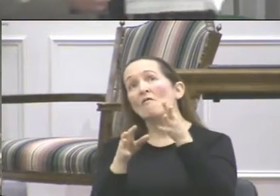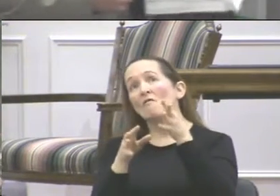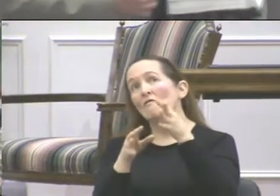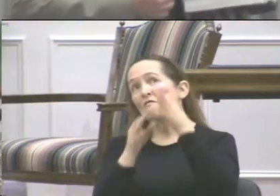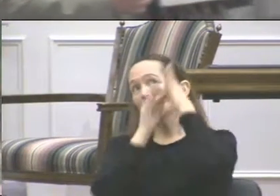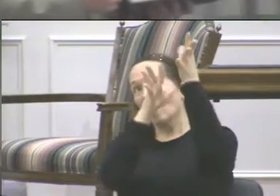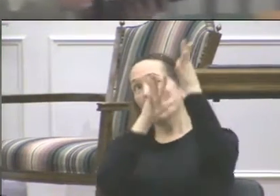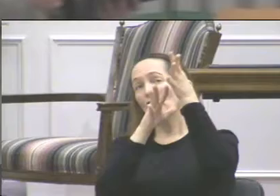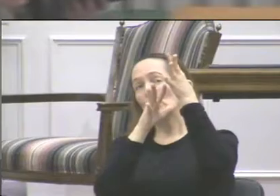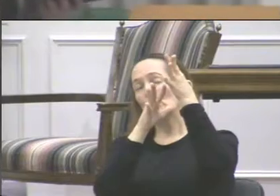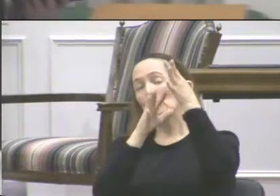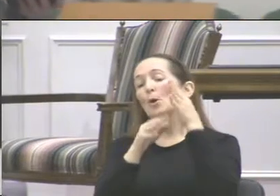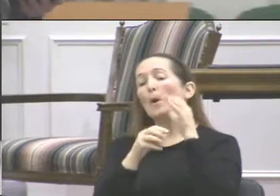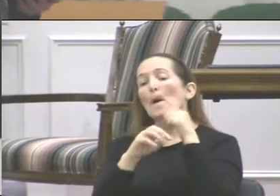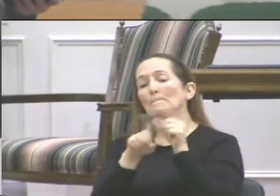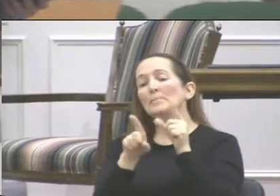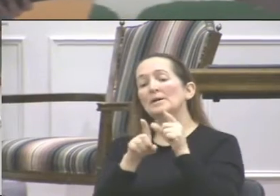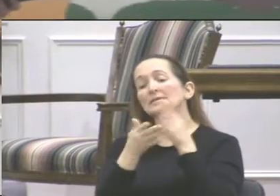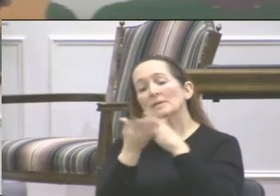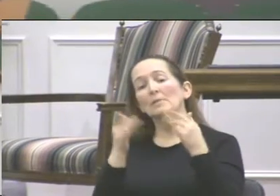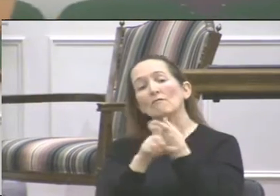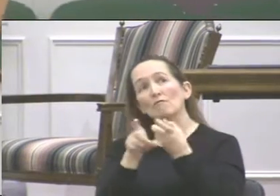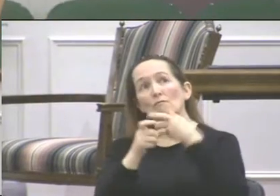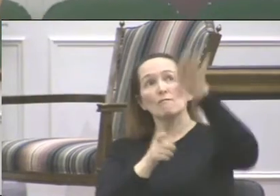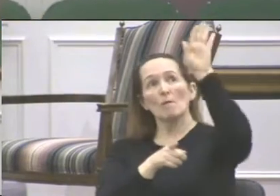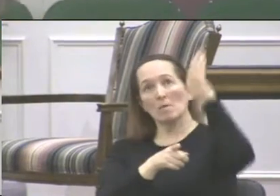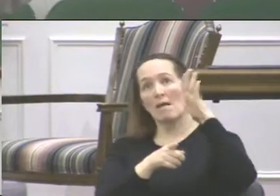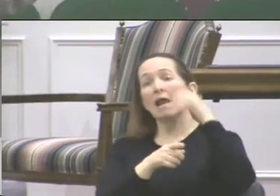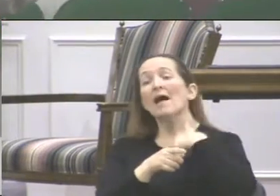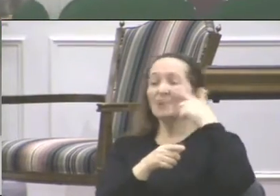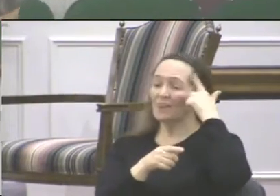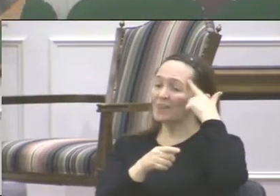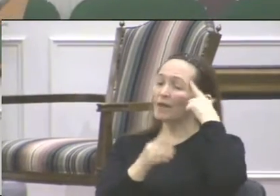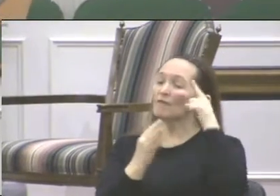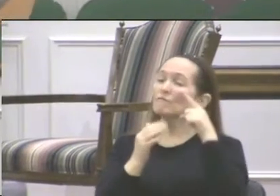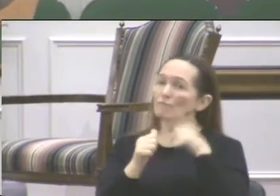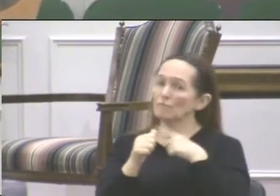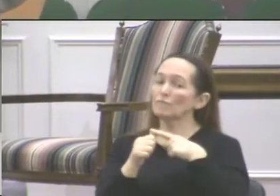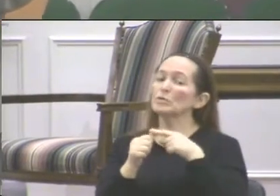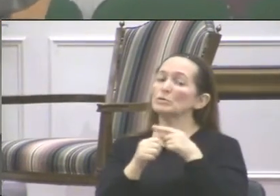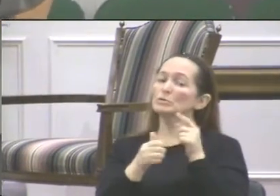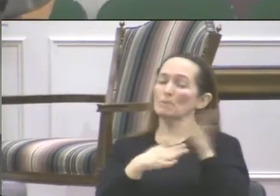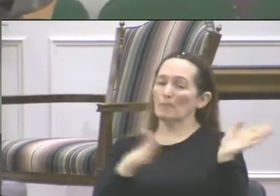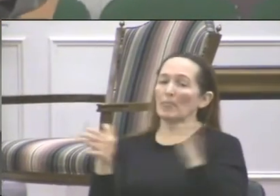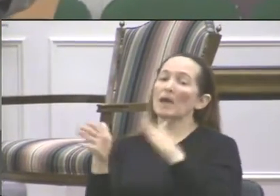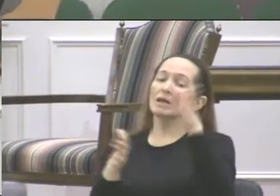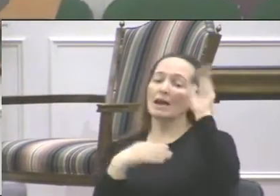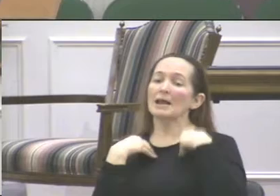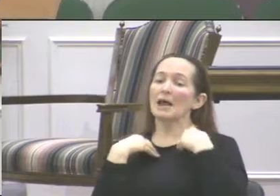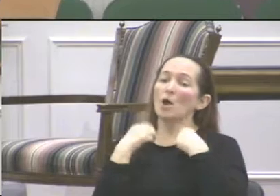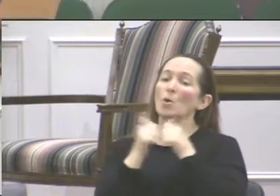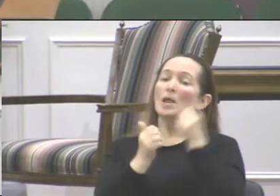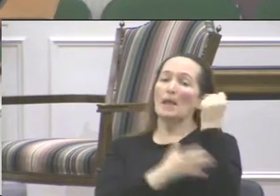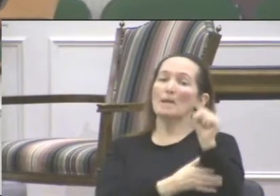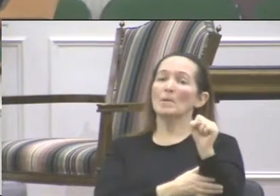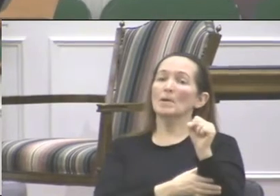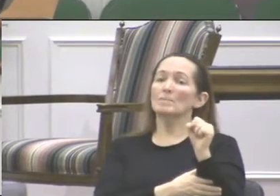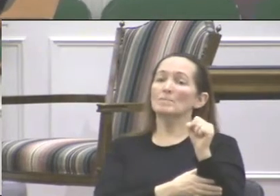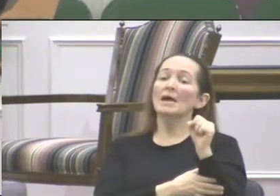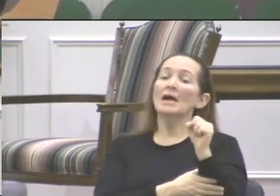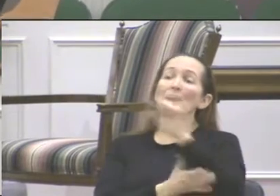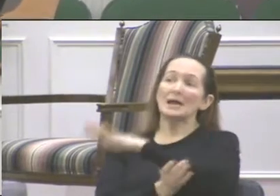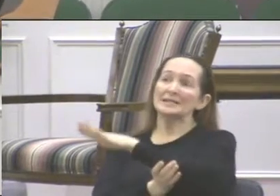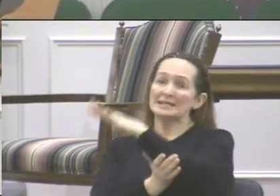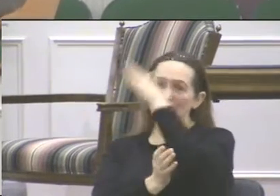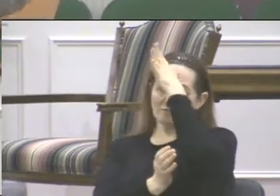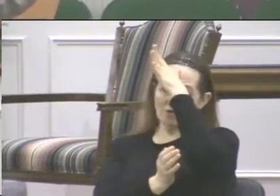from God. I believe the initial plan that God had with Abraham was that his father would take him to Canaan